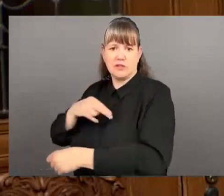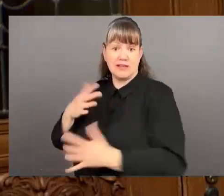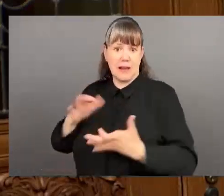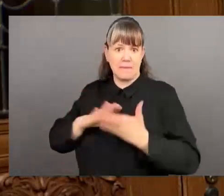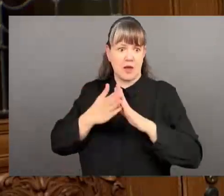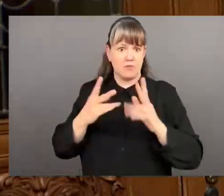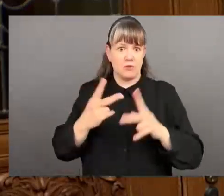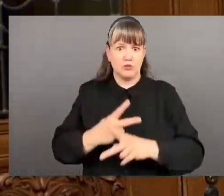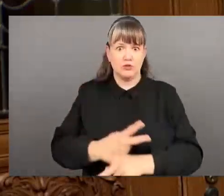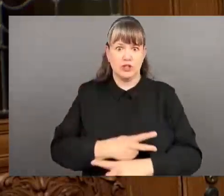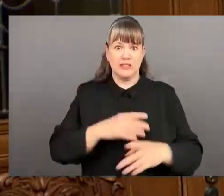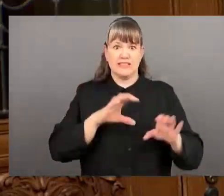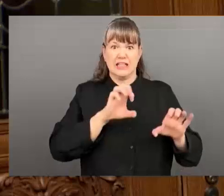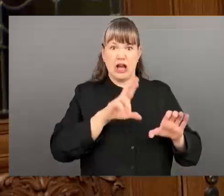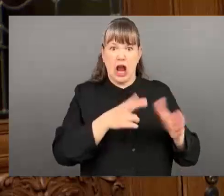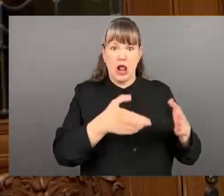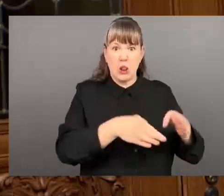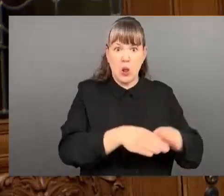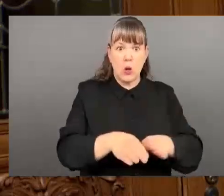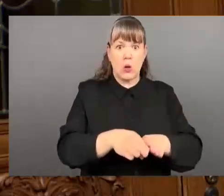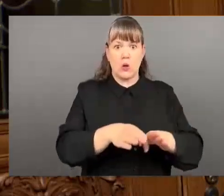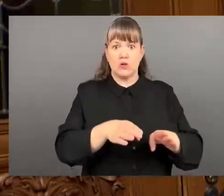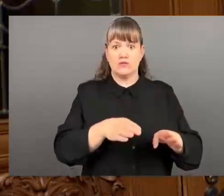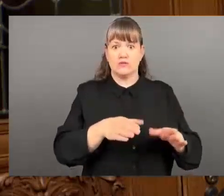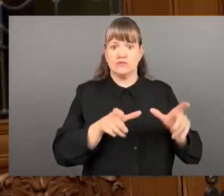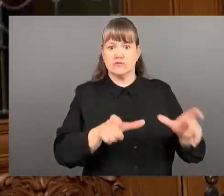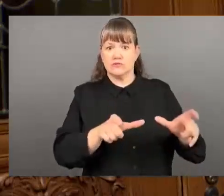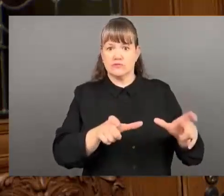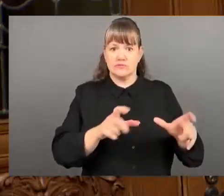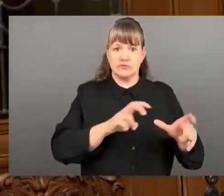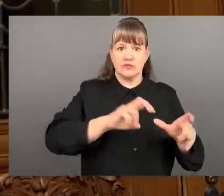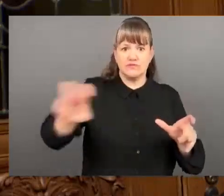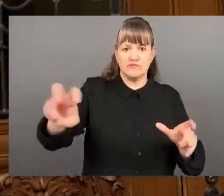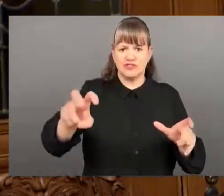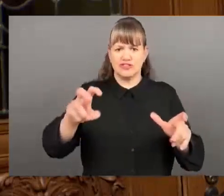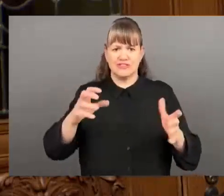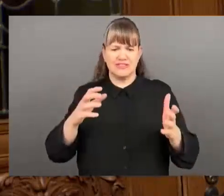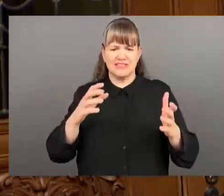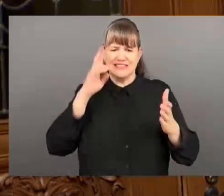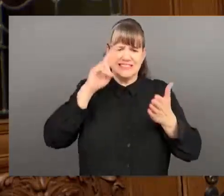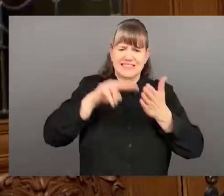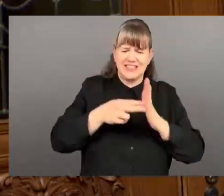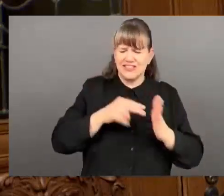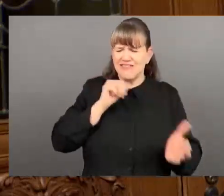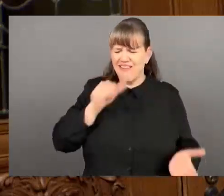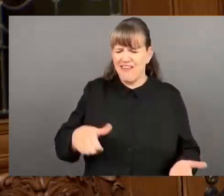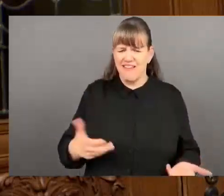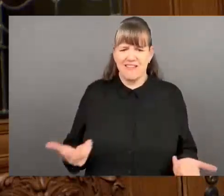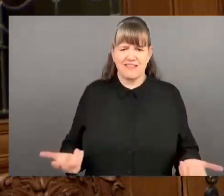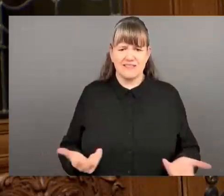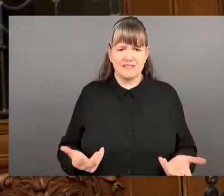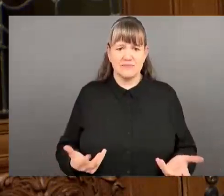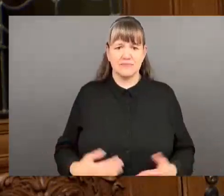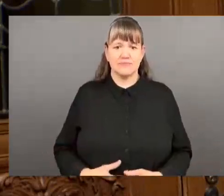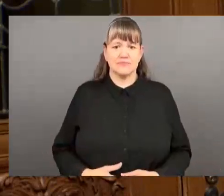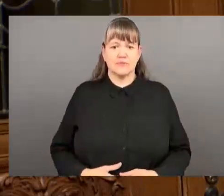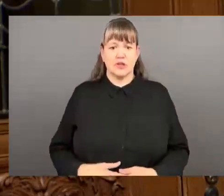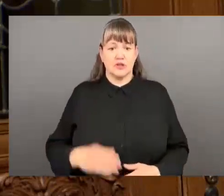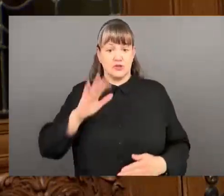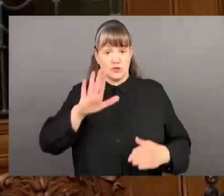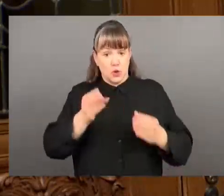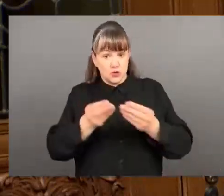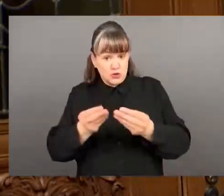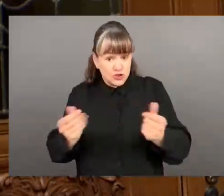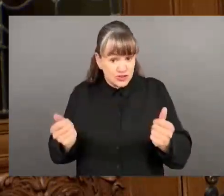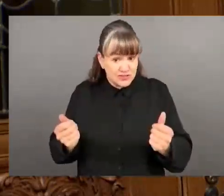whether intentional or not. Why is this minister's solution to our chronic healthcare worker shortage to treat it like a Jenga